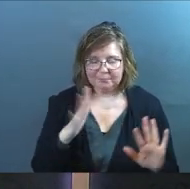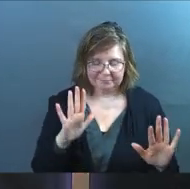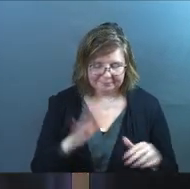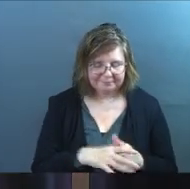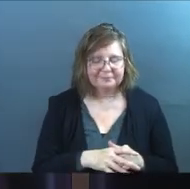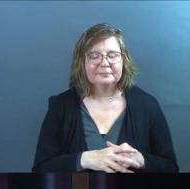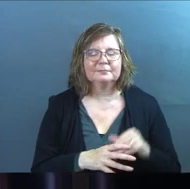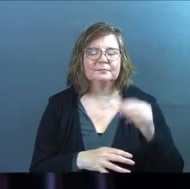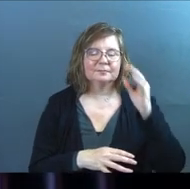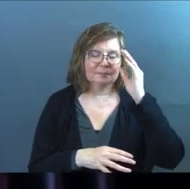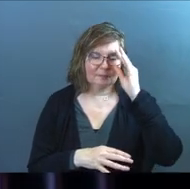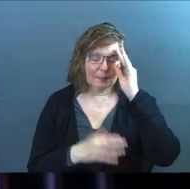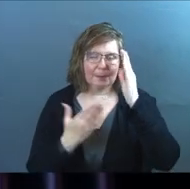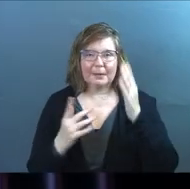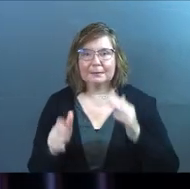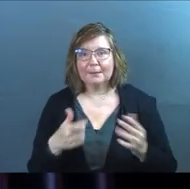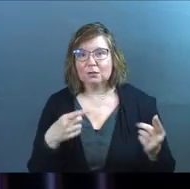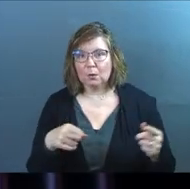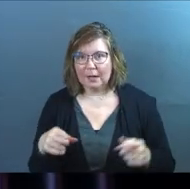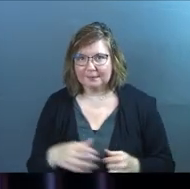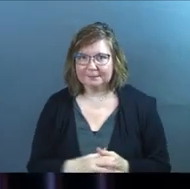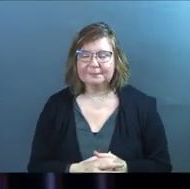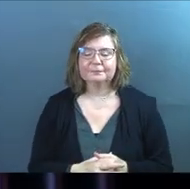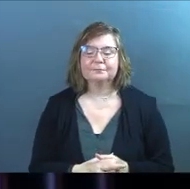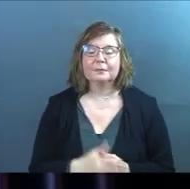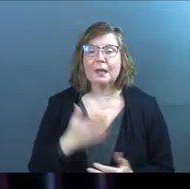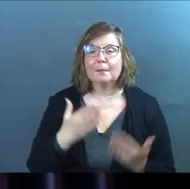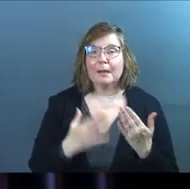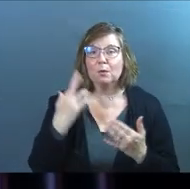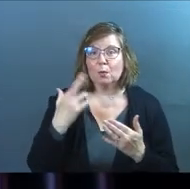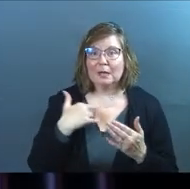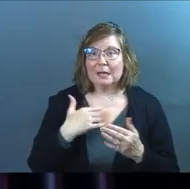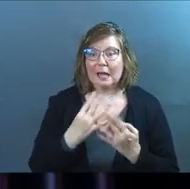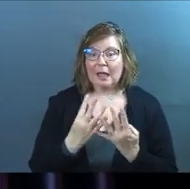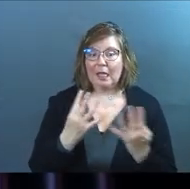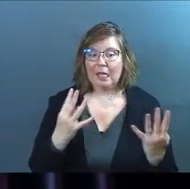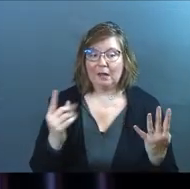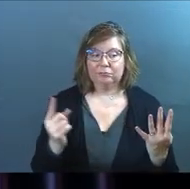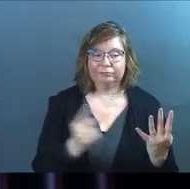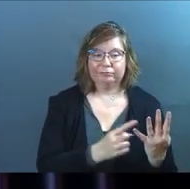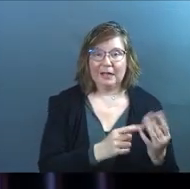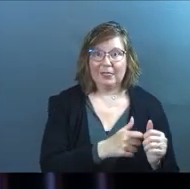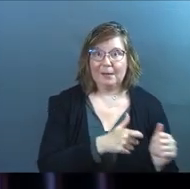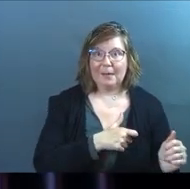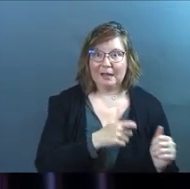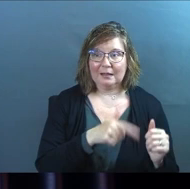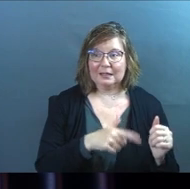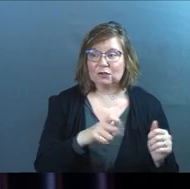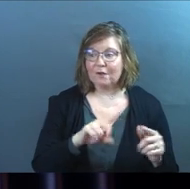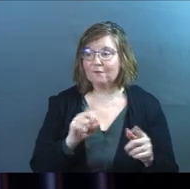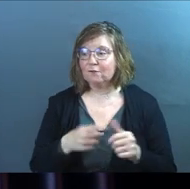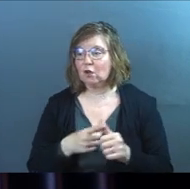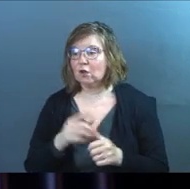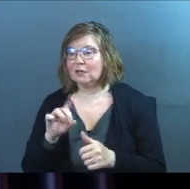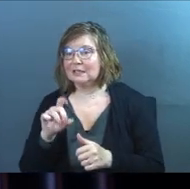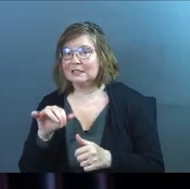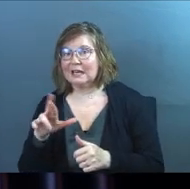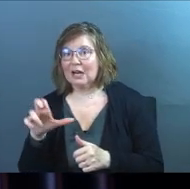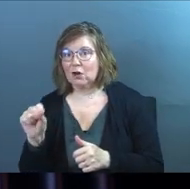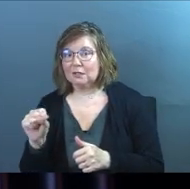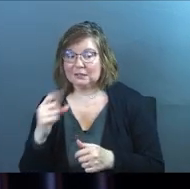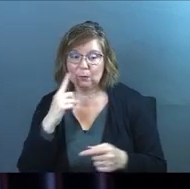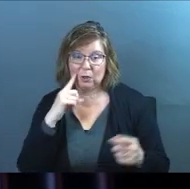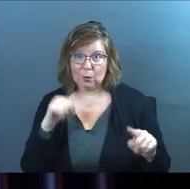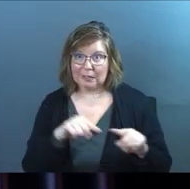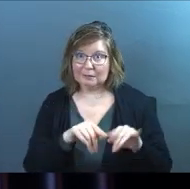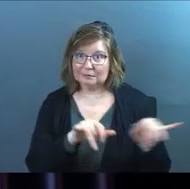doesn't work, so it's okay. Maybe there's something else going on here, right? Maybe the reason I'm at the back of the line is he's going to give the first guy a denarius, which again, if you remember, that's